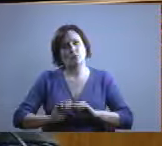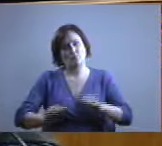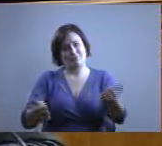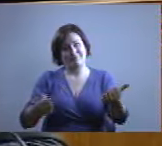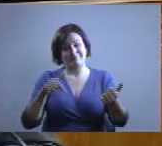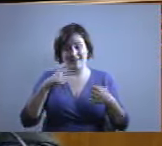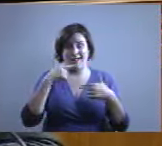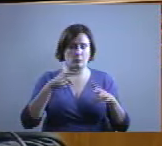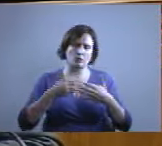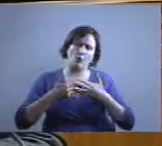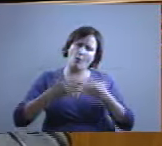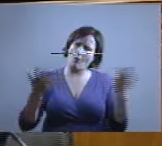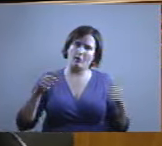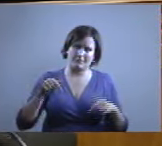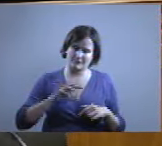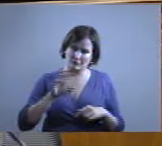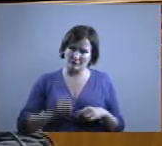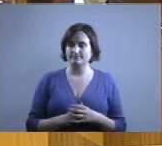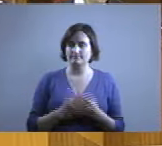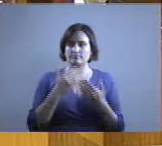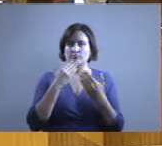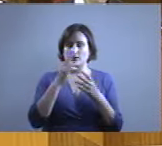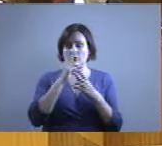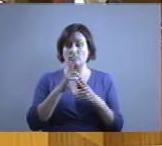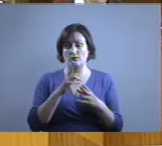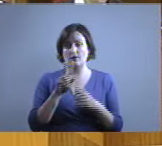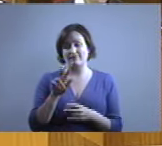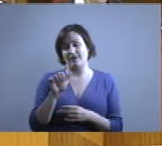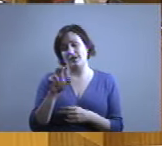en wees lief vir jou taal asseblief. Van der Berg,